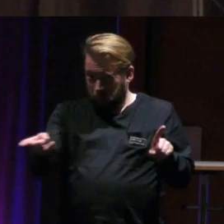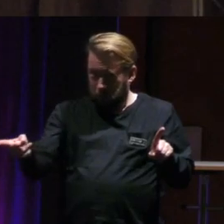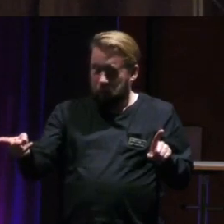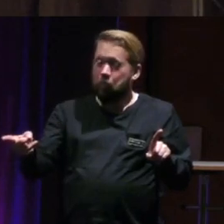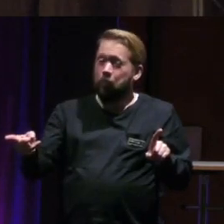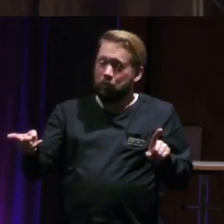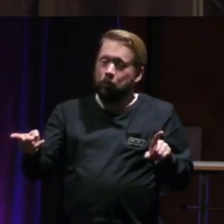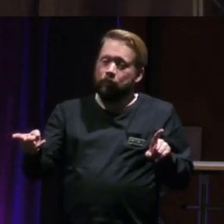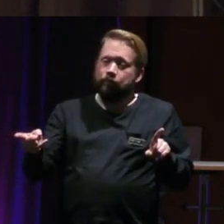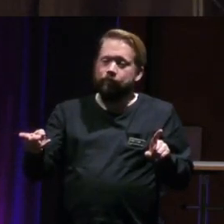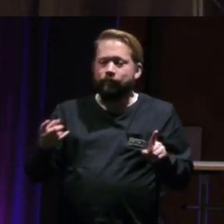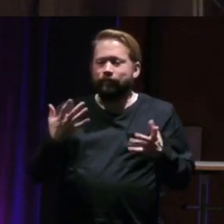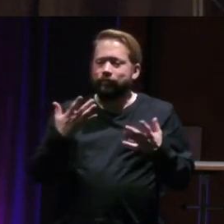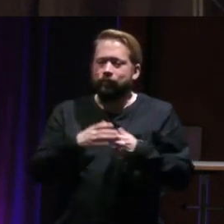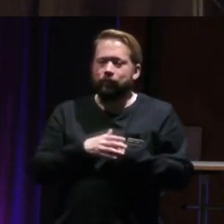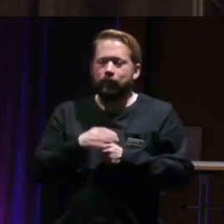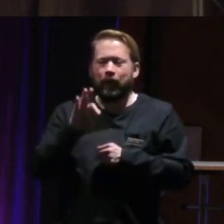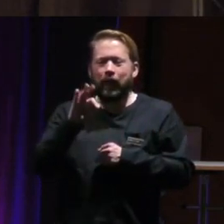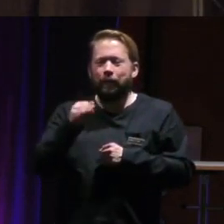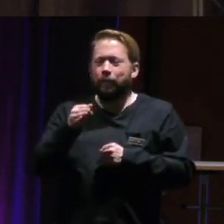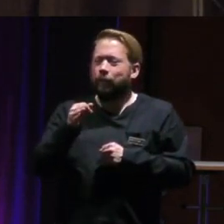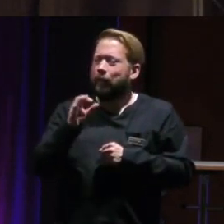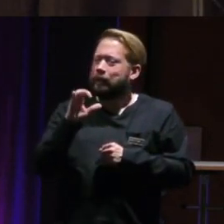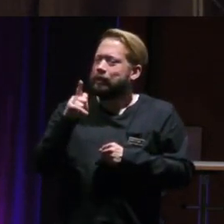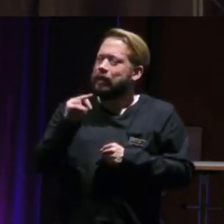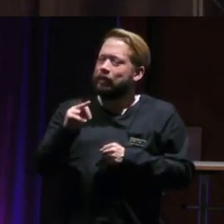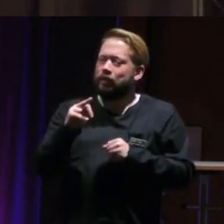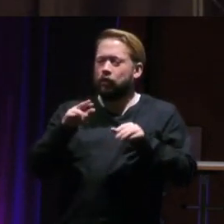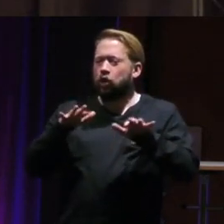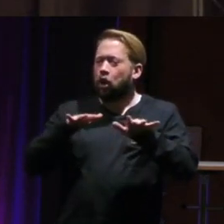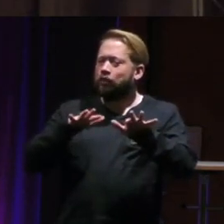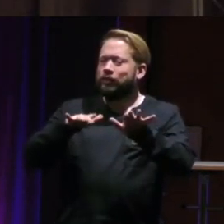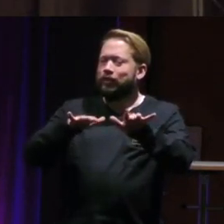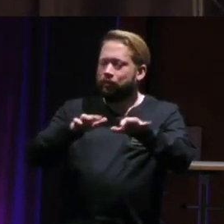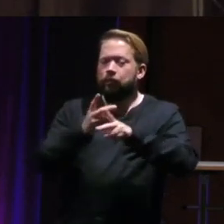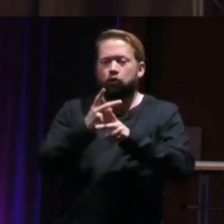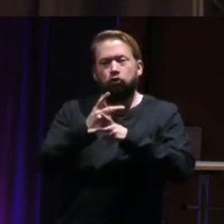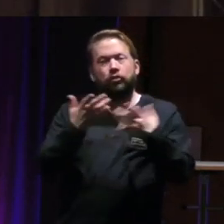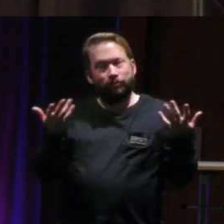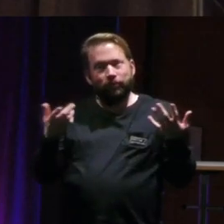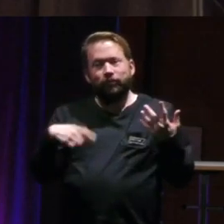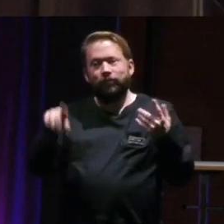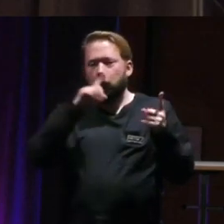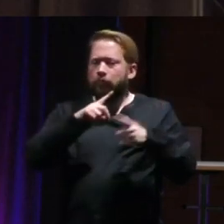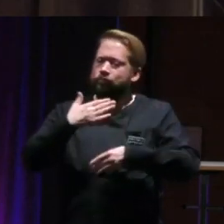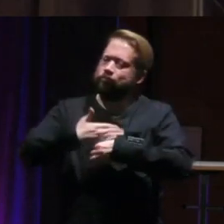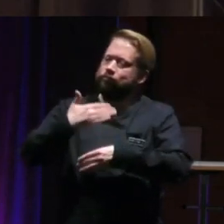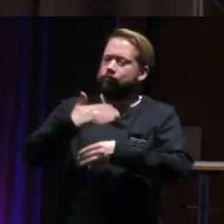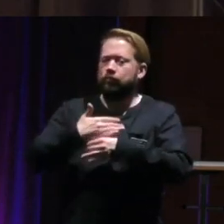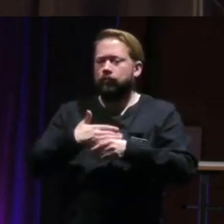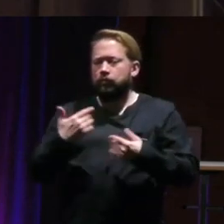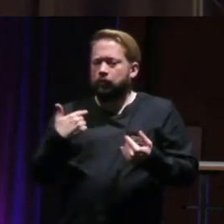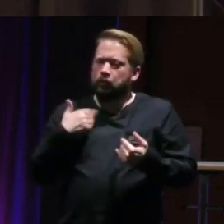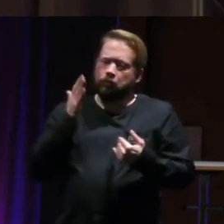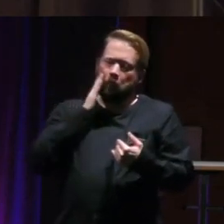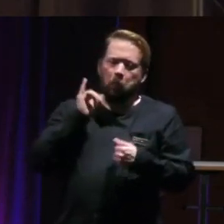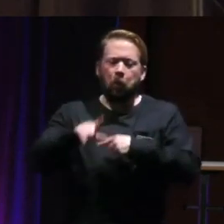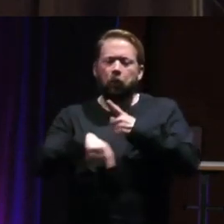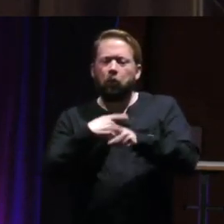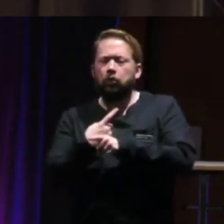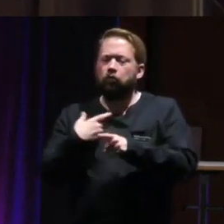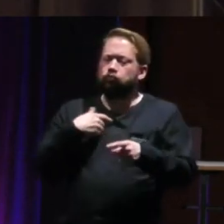We call it hipster movement. Mm-hmm. So people are pretending they are living in London already. Mm-hmm. So they're not just